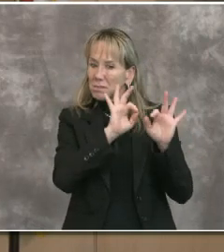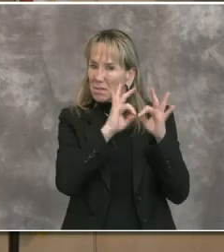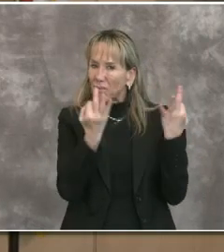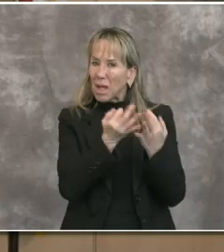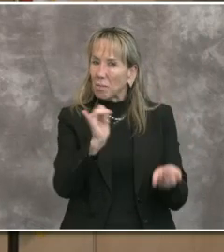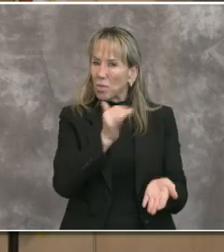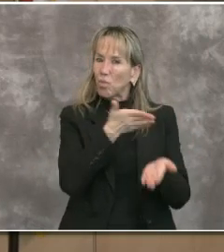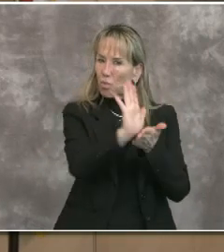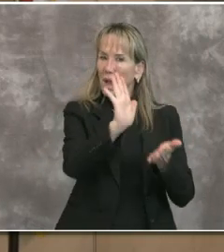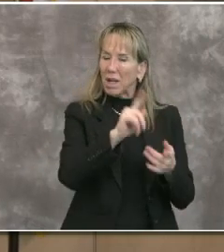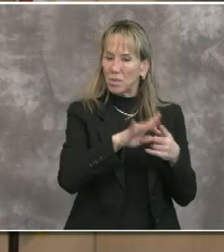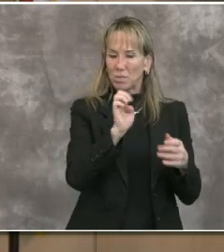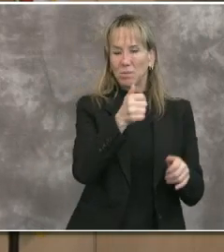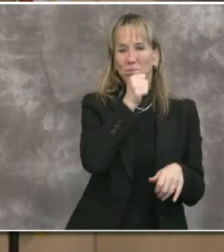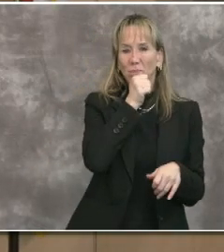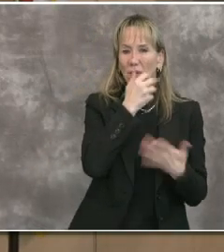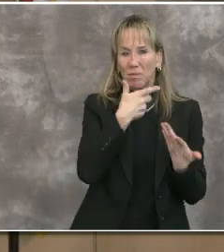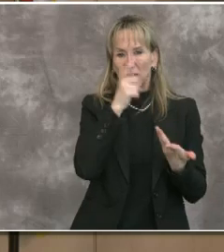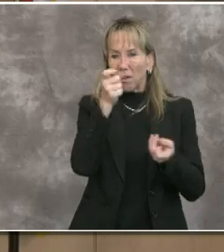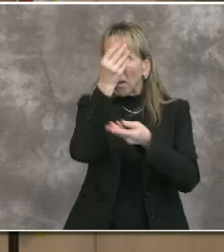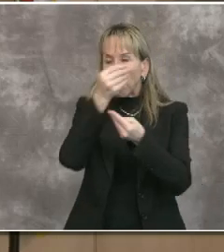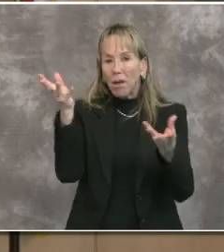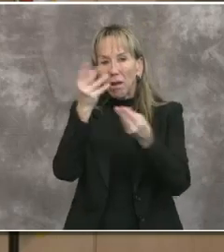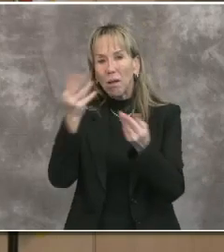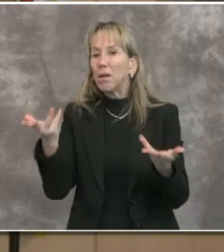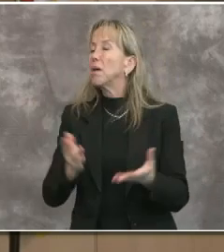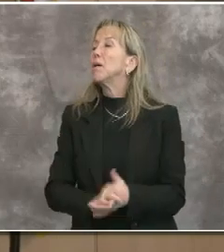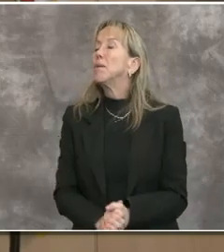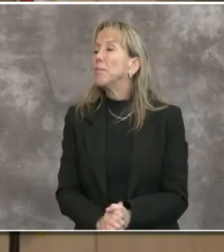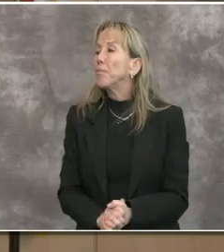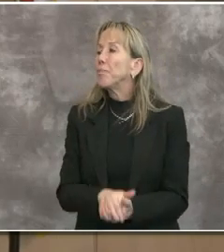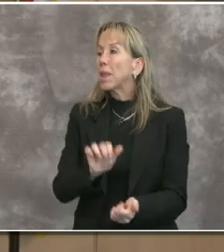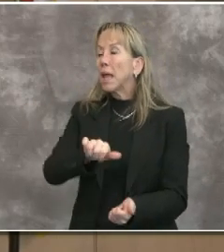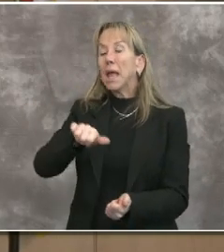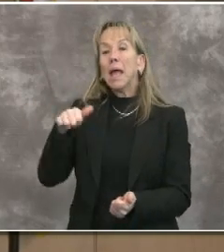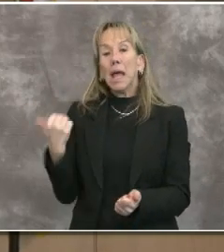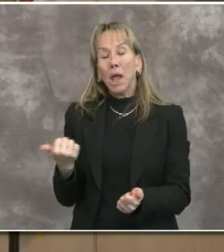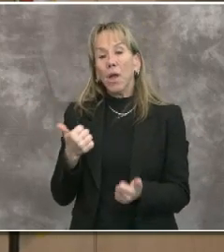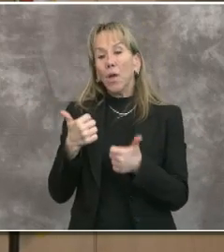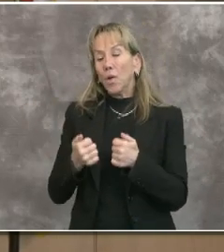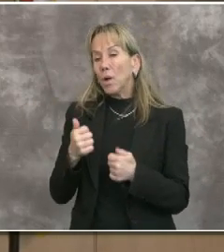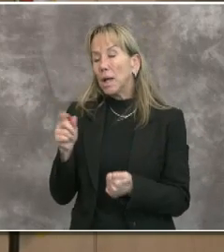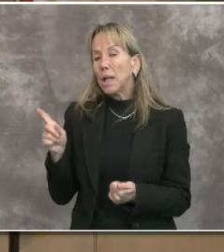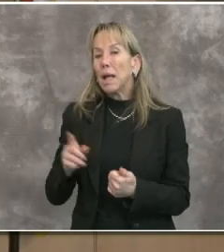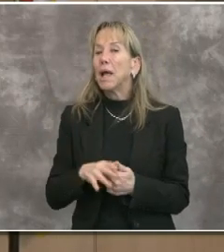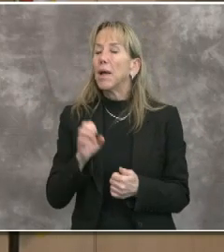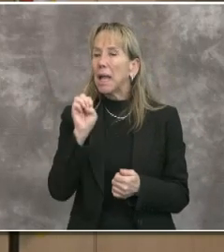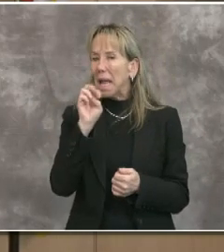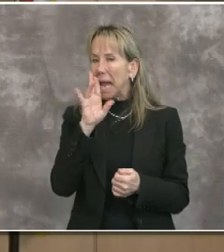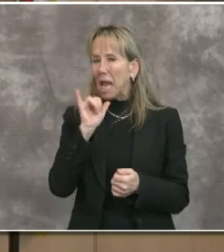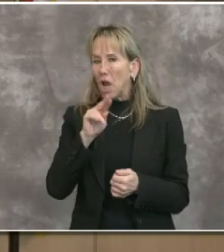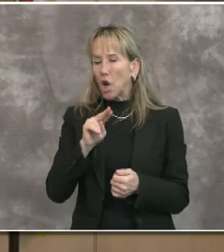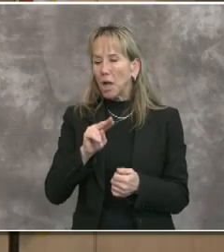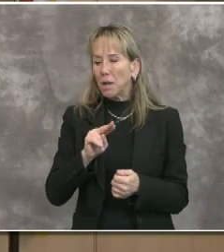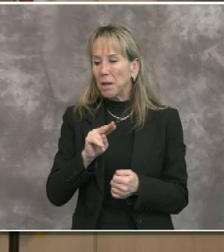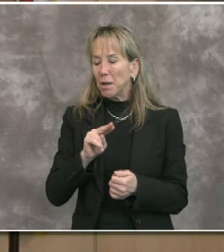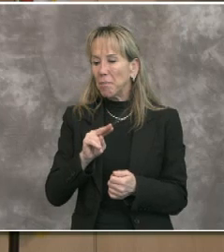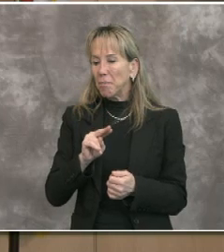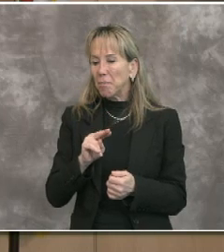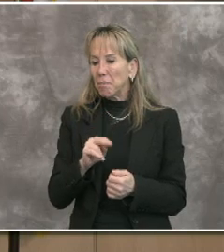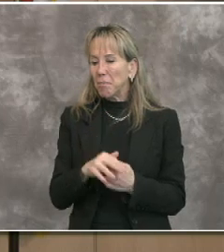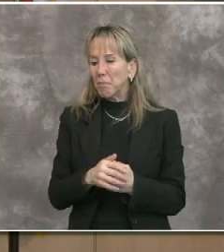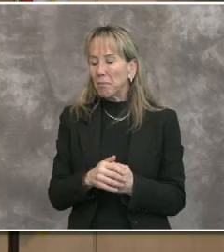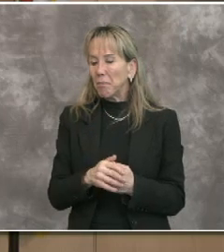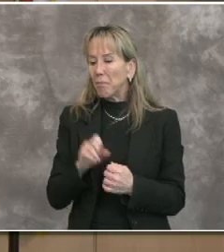private. I have another one for you. From Aaron Leathley from Politico. Can you describe what the task force that